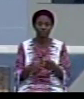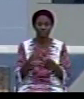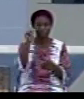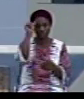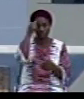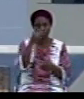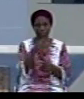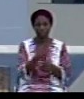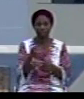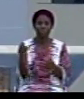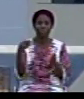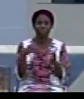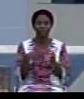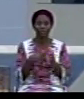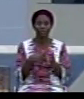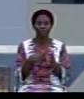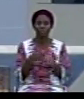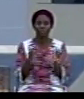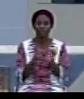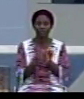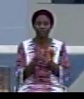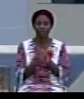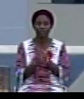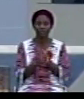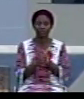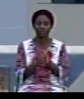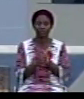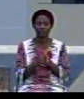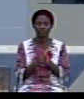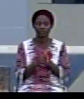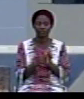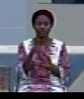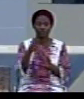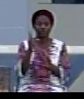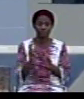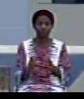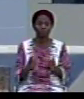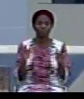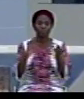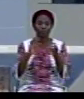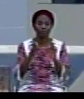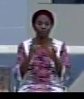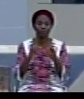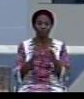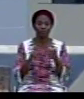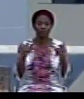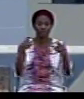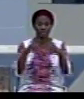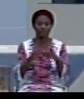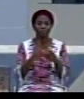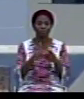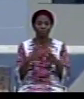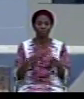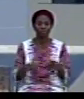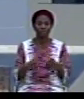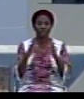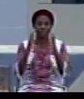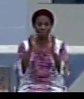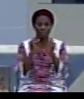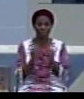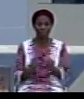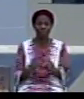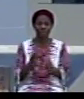you again that you must connect to the power of God tonight. And as we are